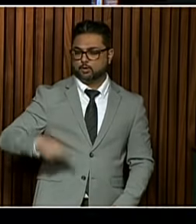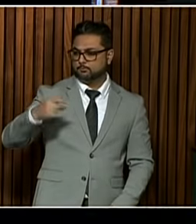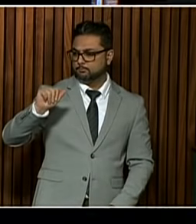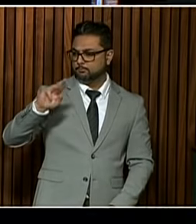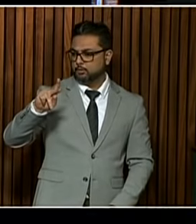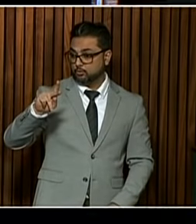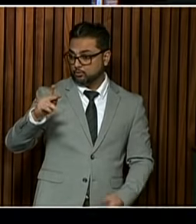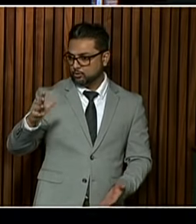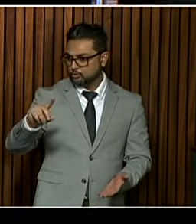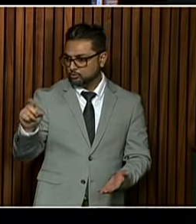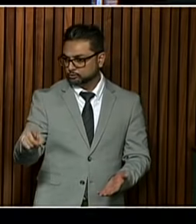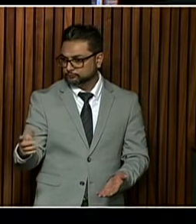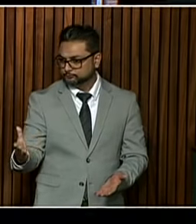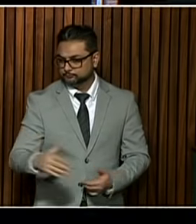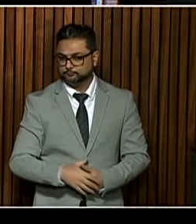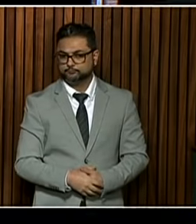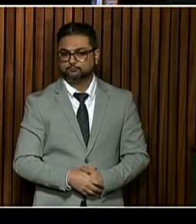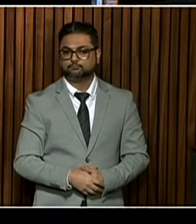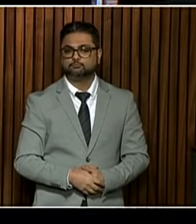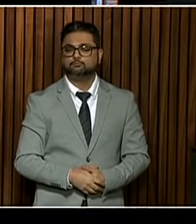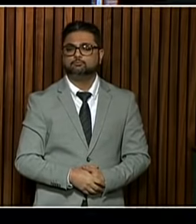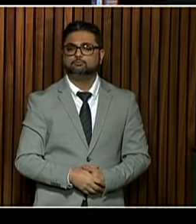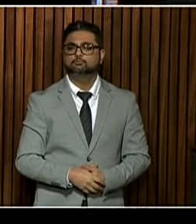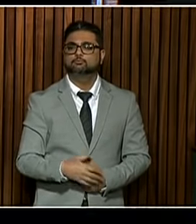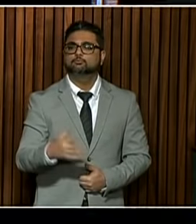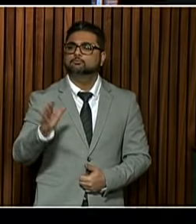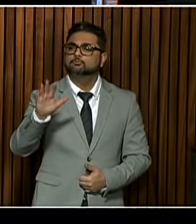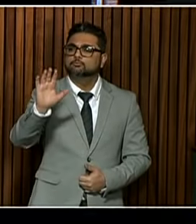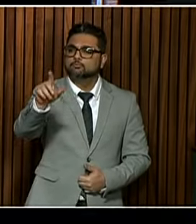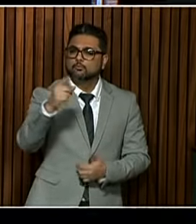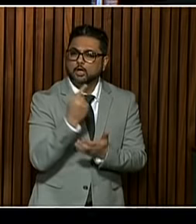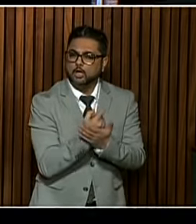reach 5,000 tests per day by